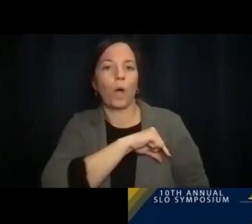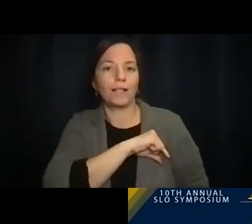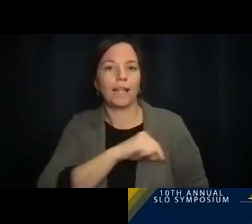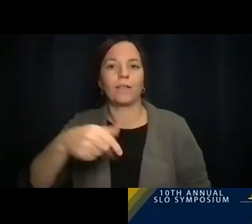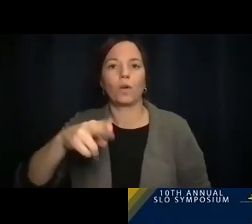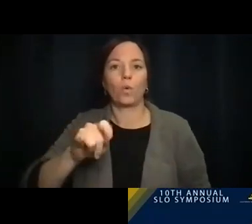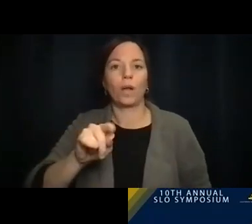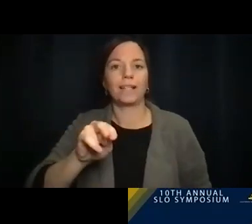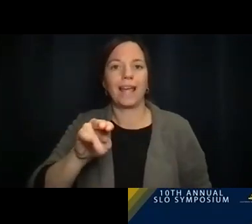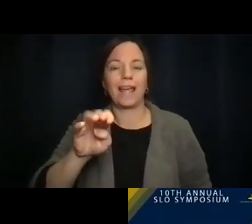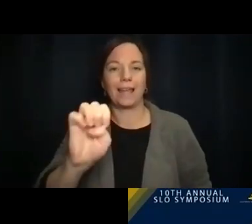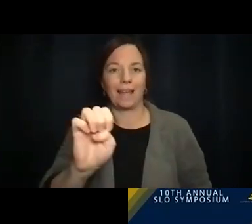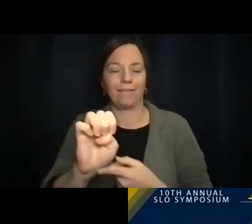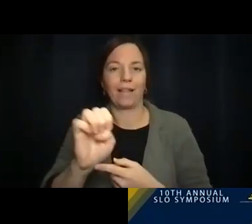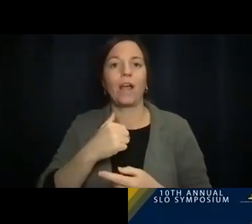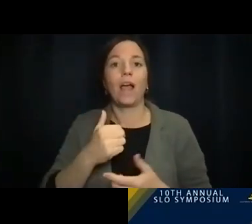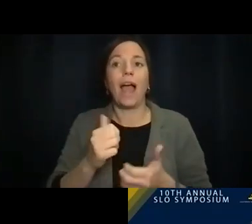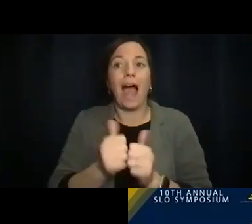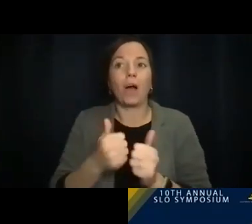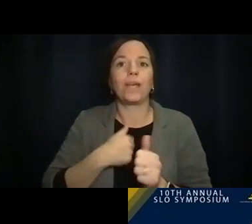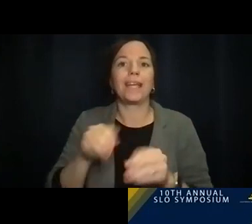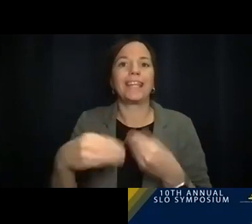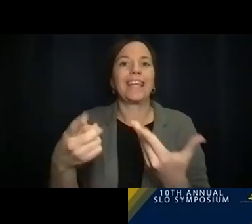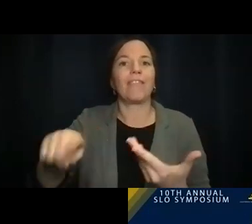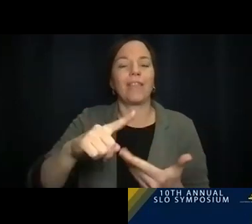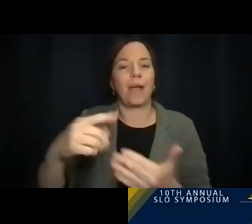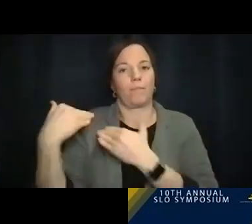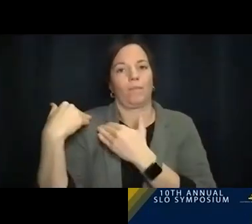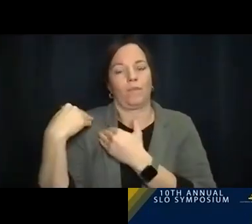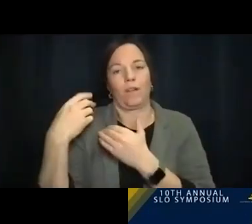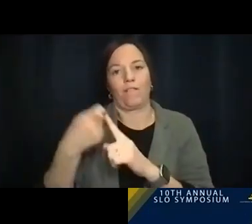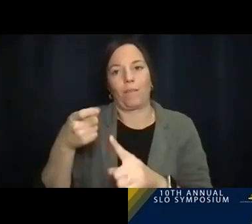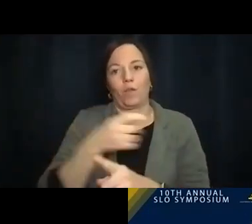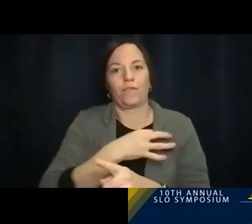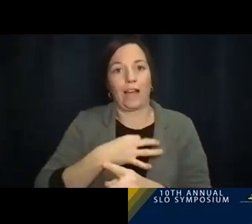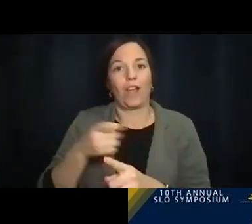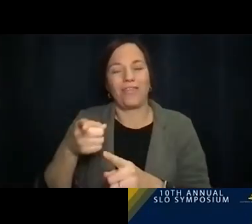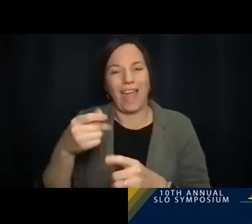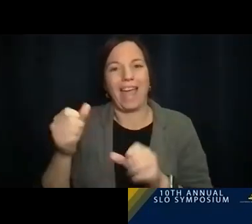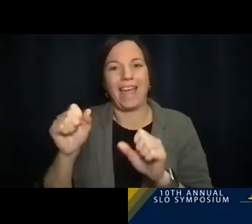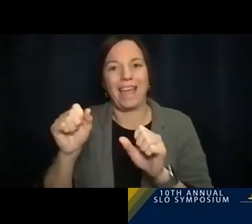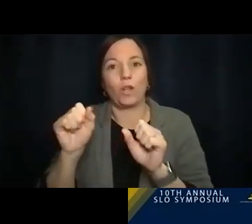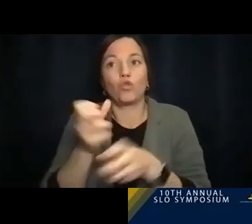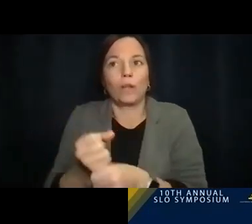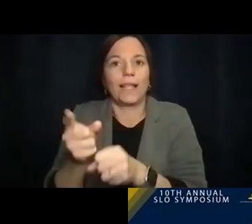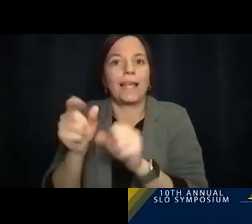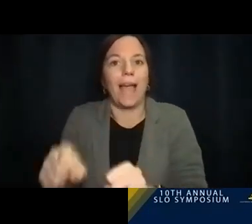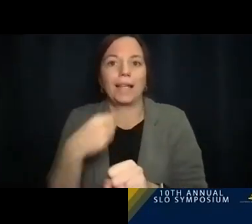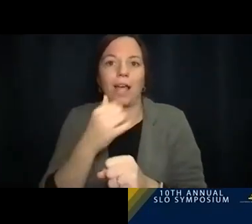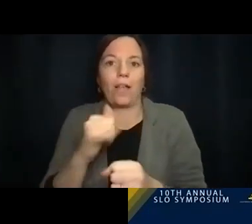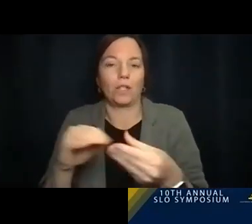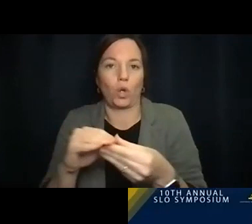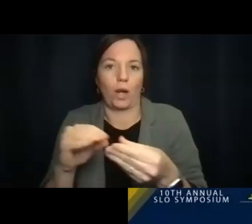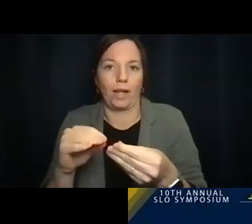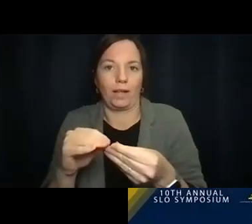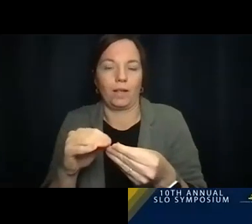information do we give the autonomy of our faculty, administrators, classified professionals, and students to tell that story? And I think that's something that we want to appreciate